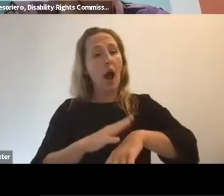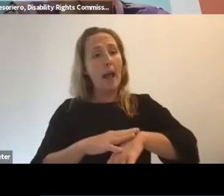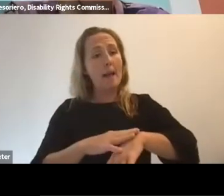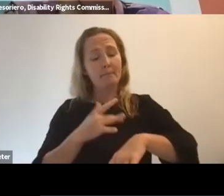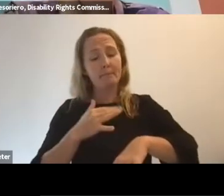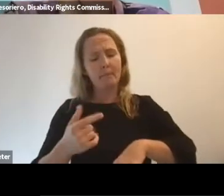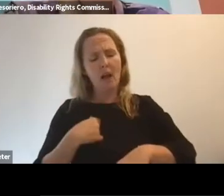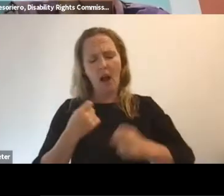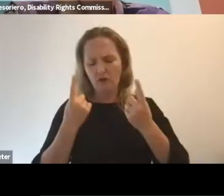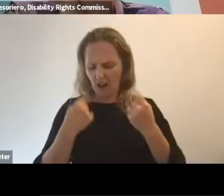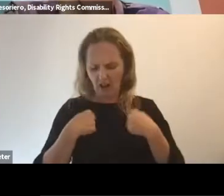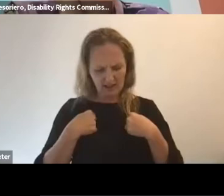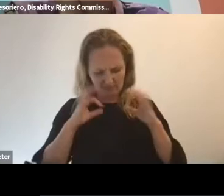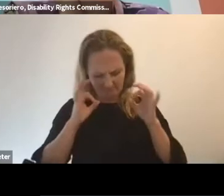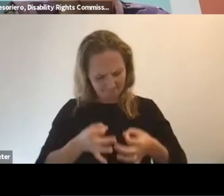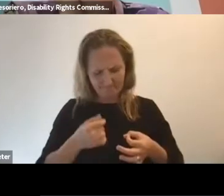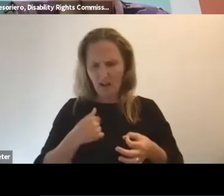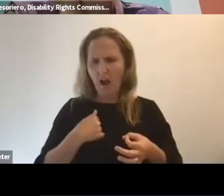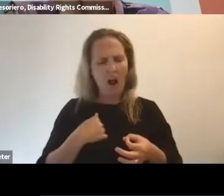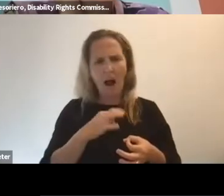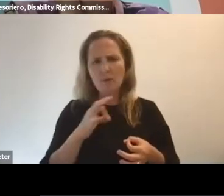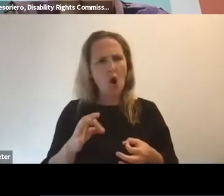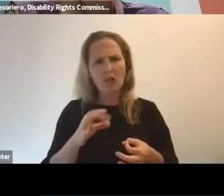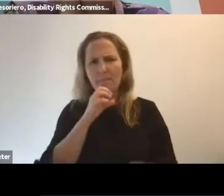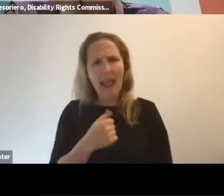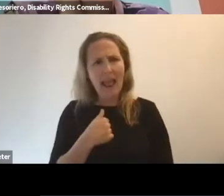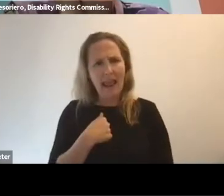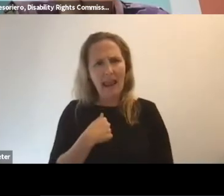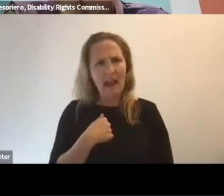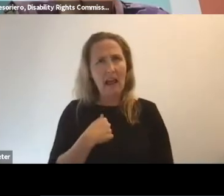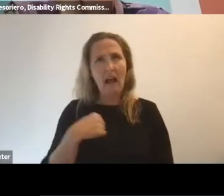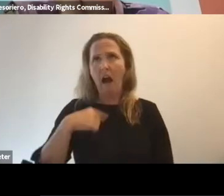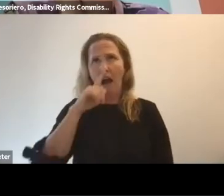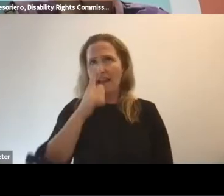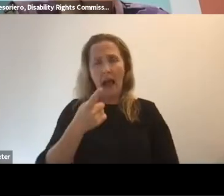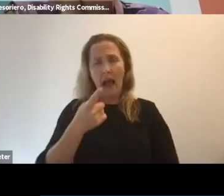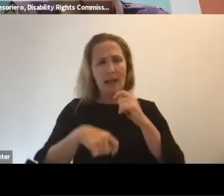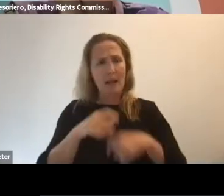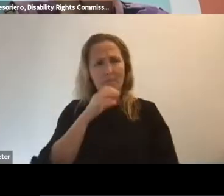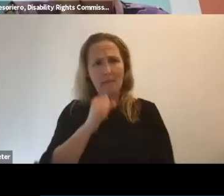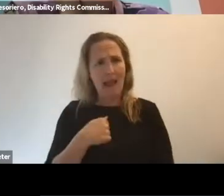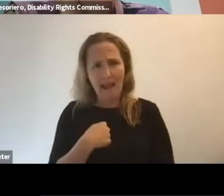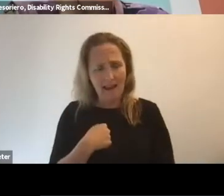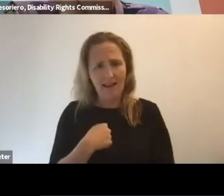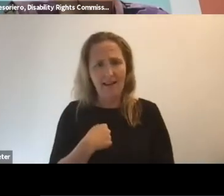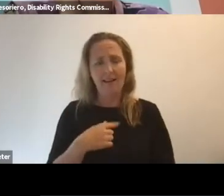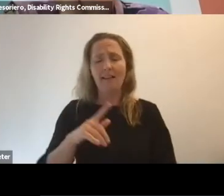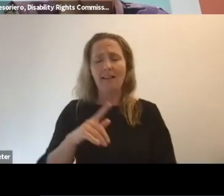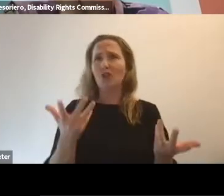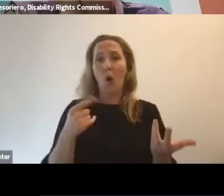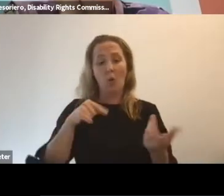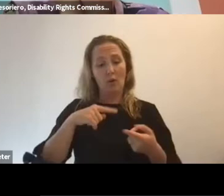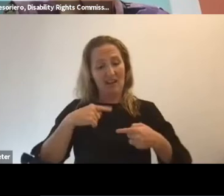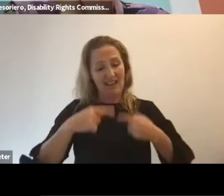a boy or a man. So the way I was working was never going to be